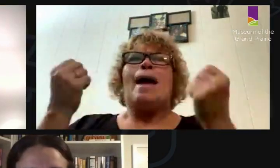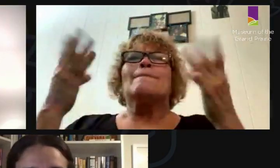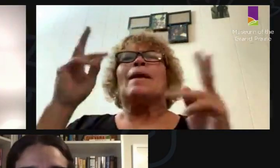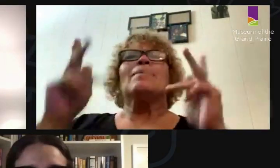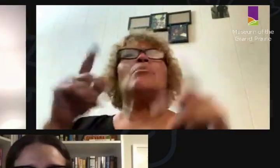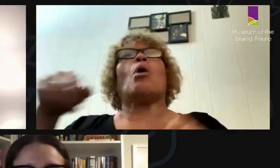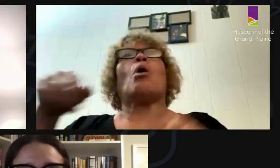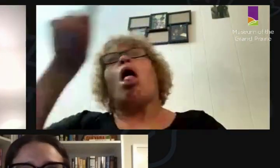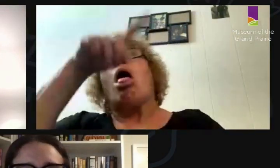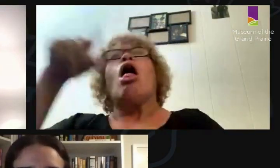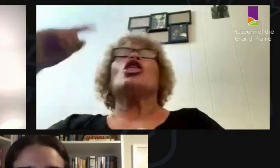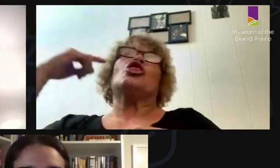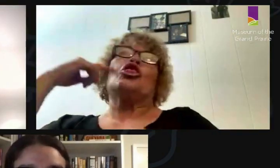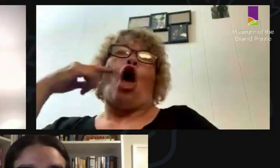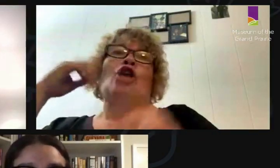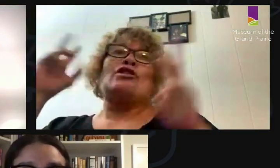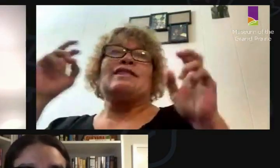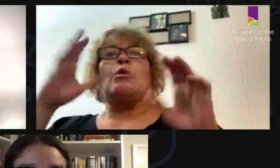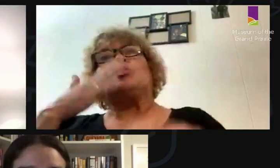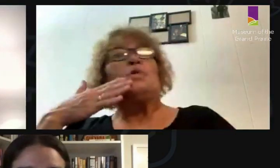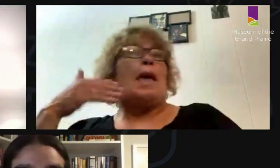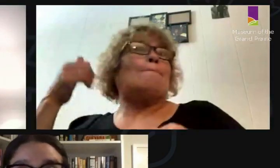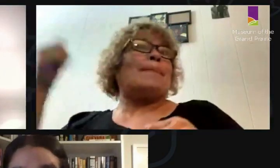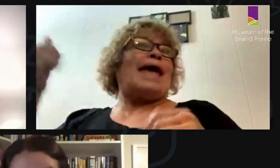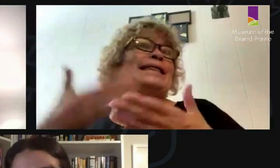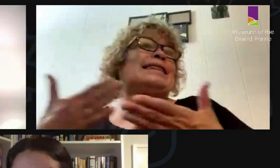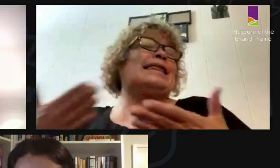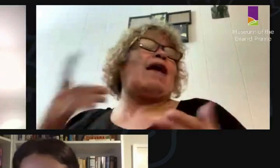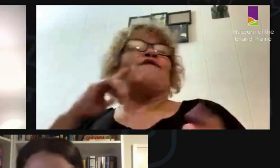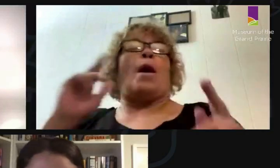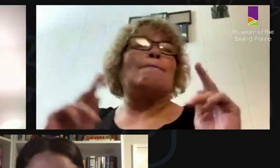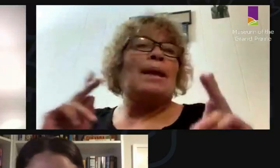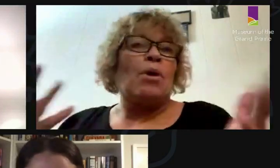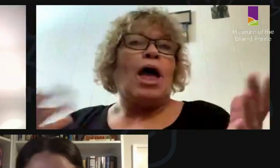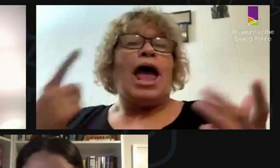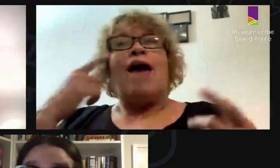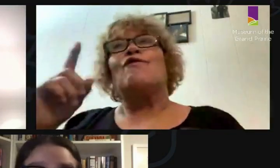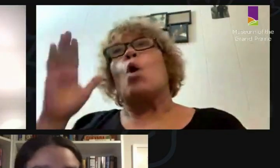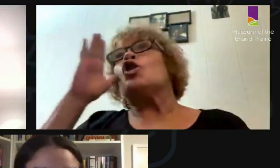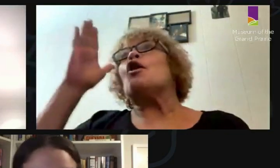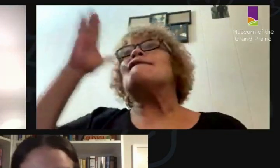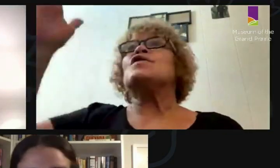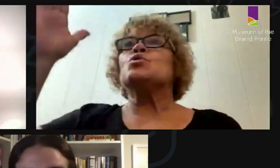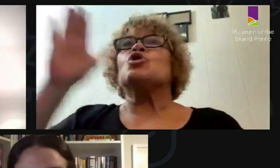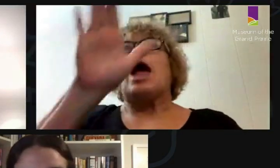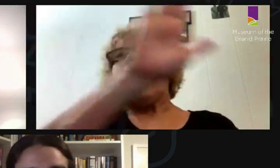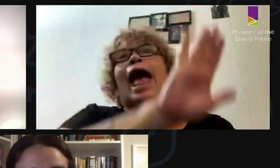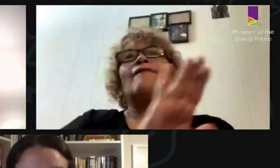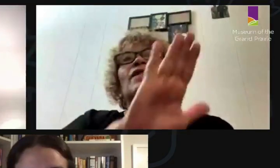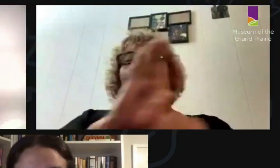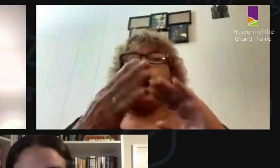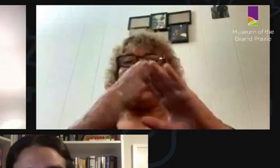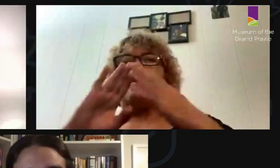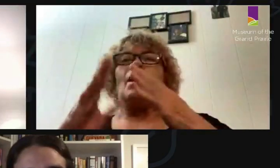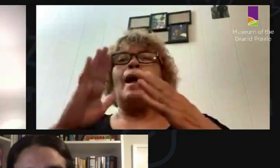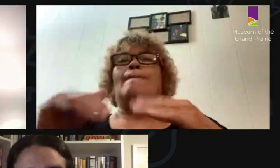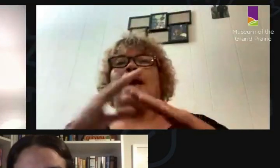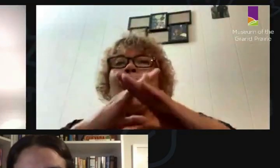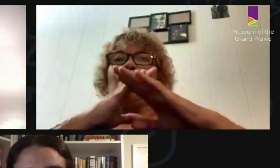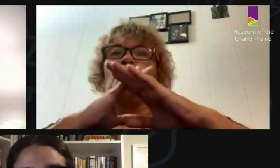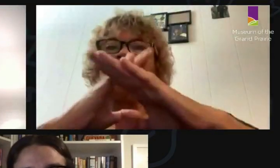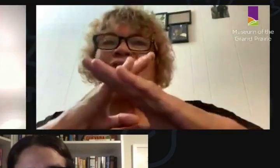doing the best thing for folks and for the future of their communities by preventing people